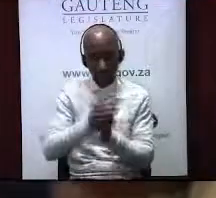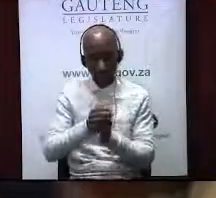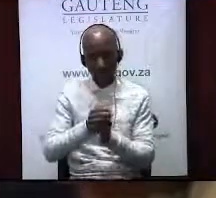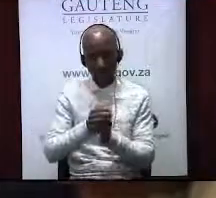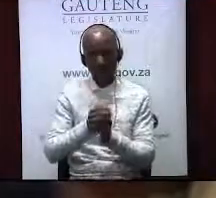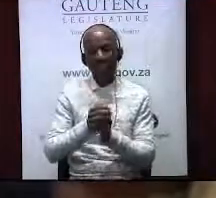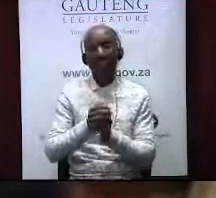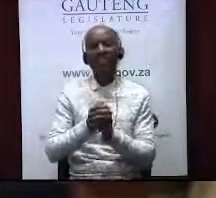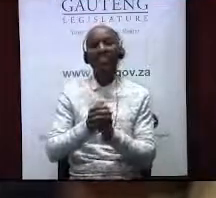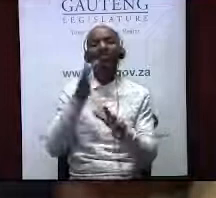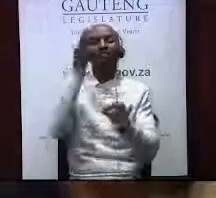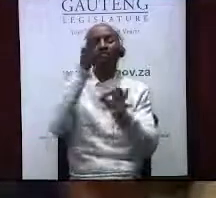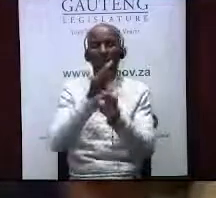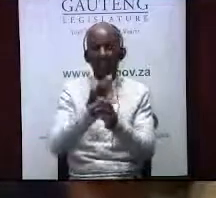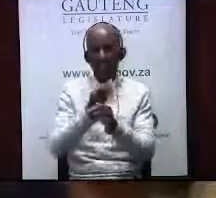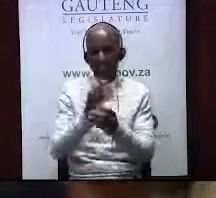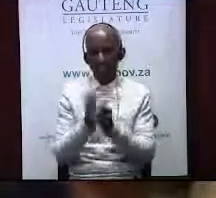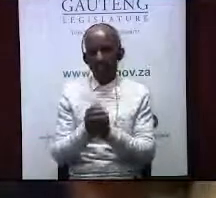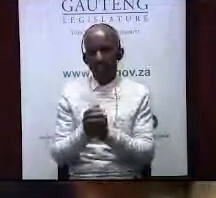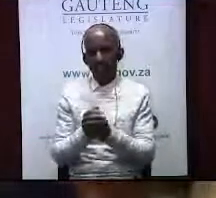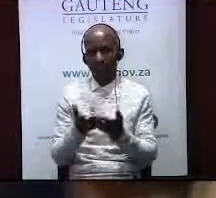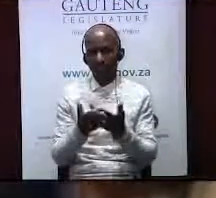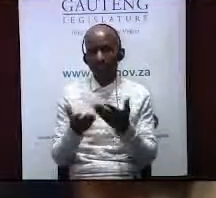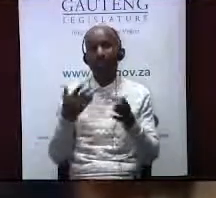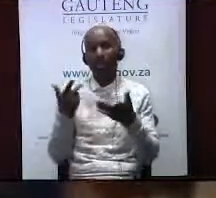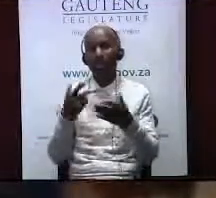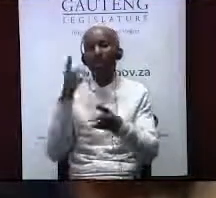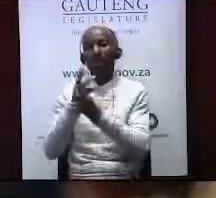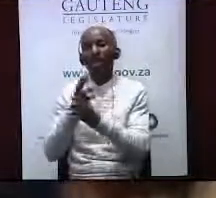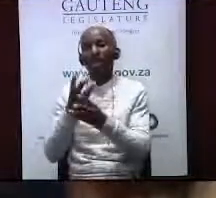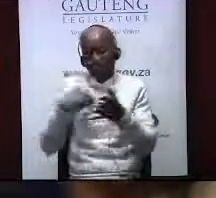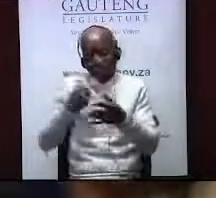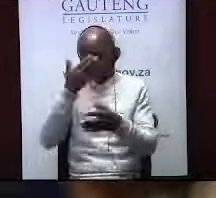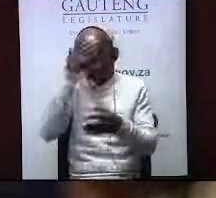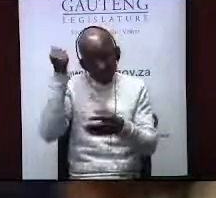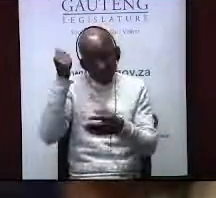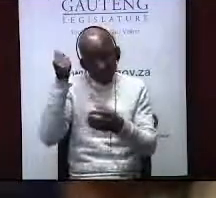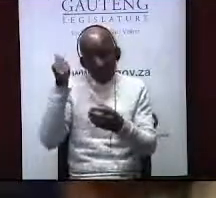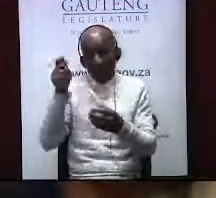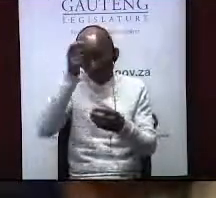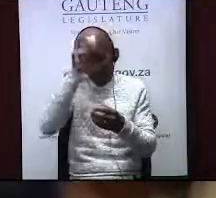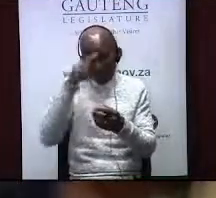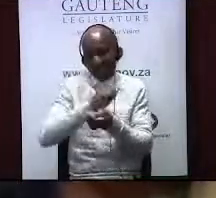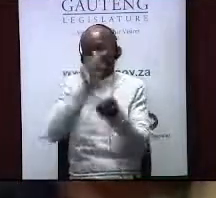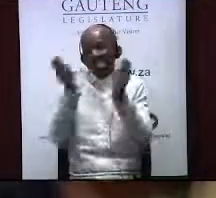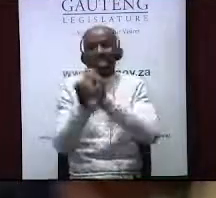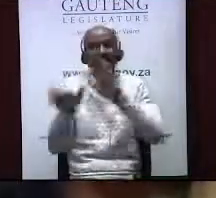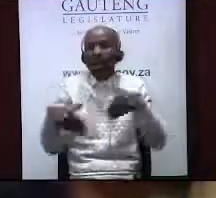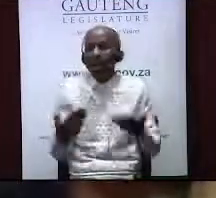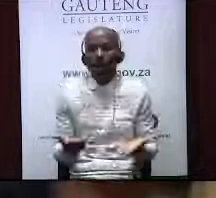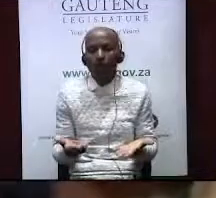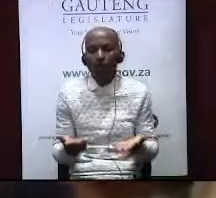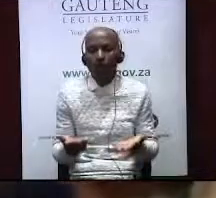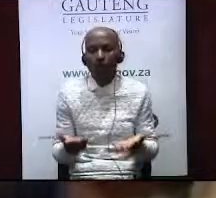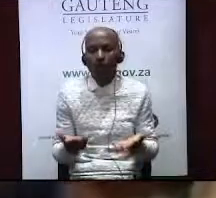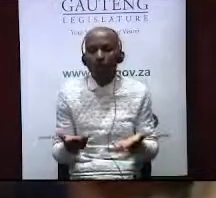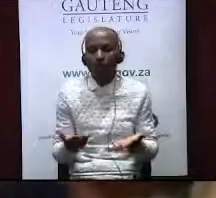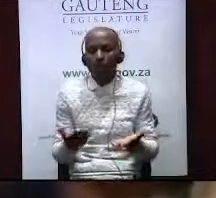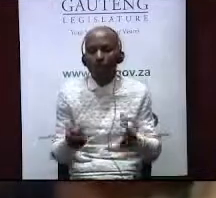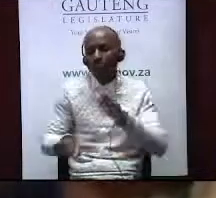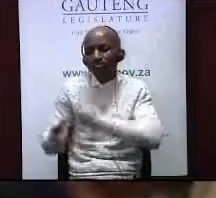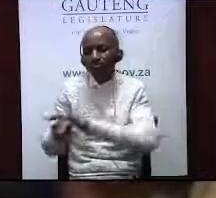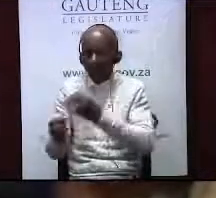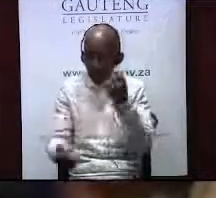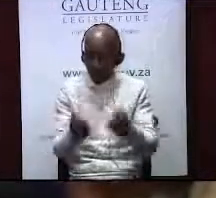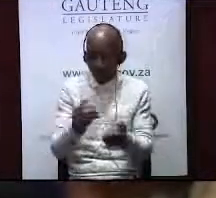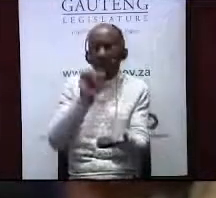ba bomme ba ba leng teng ka fo gare ga holo ene. Ga ke itse gore bana ba ka ba tlo fetoga eng ka moso. Ke tshabele ko court, I